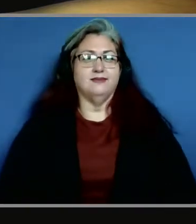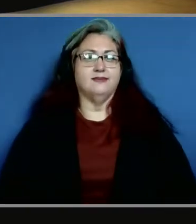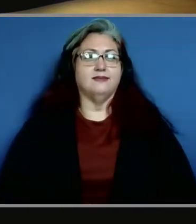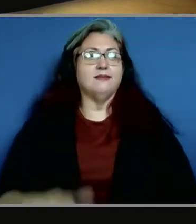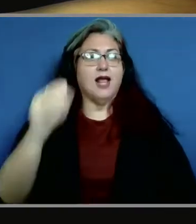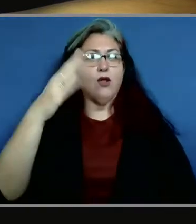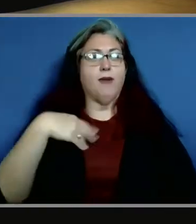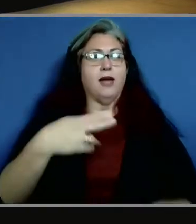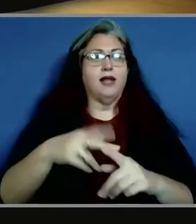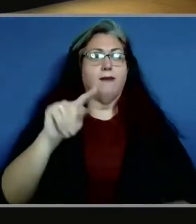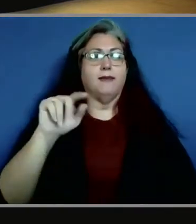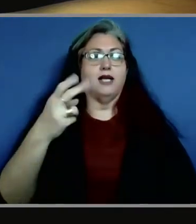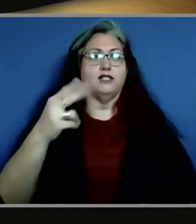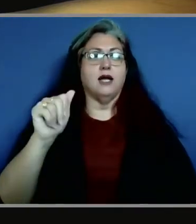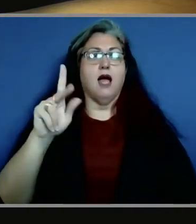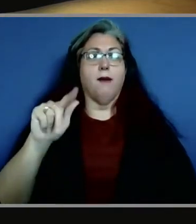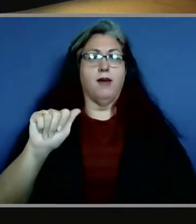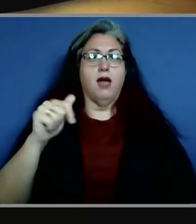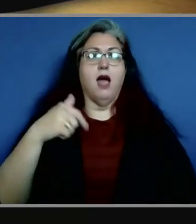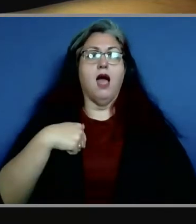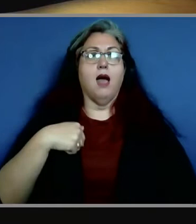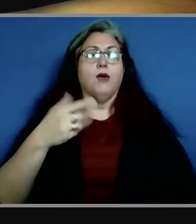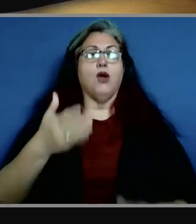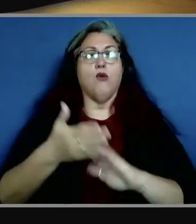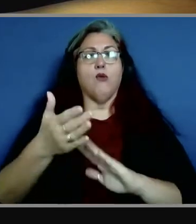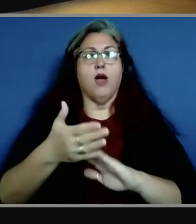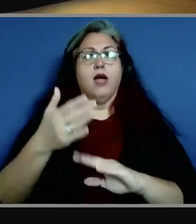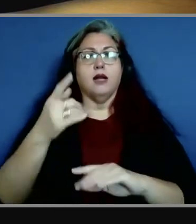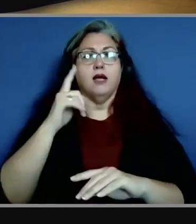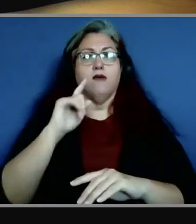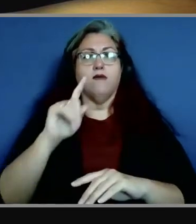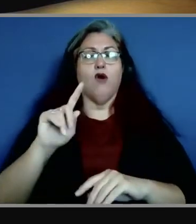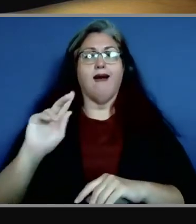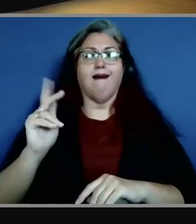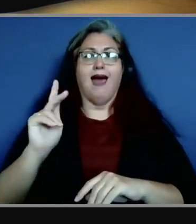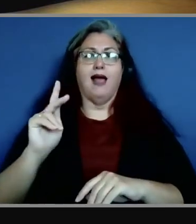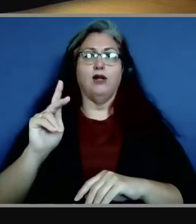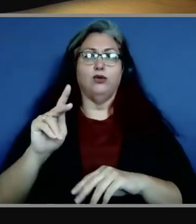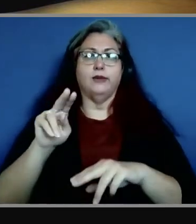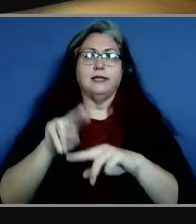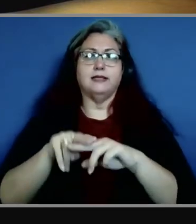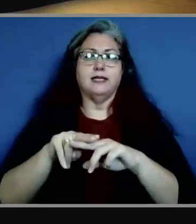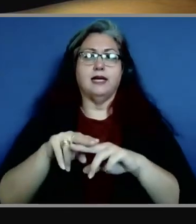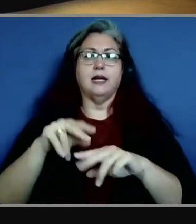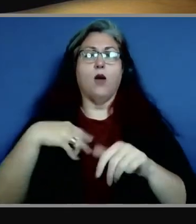Aloha, my name is Tasha Kama, and I'm running for the Kahului seat. And